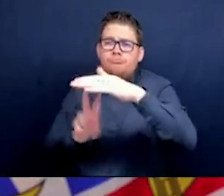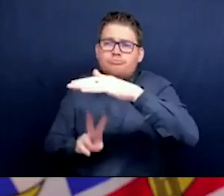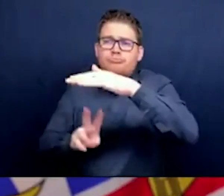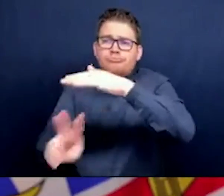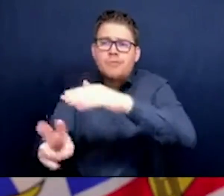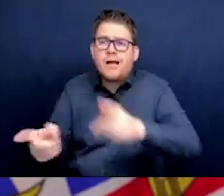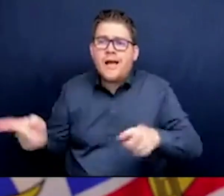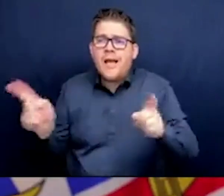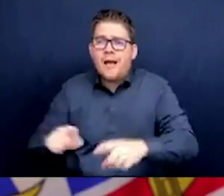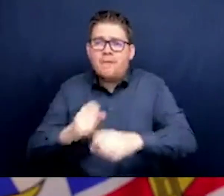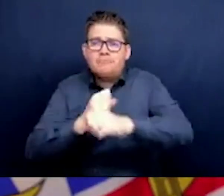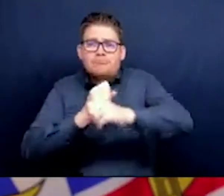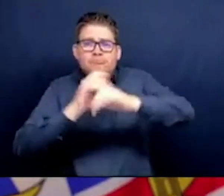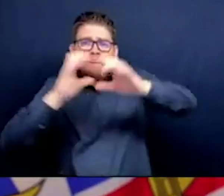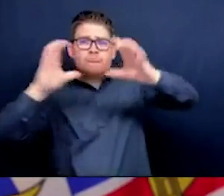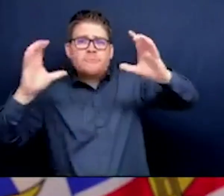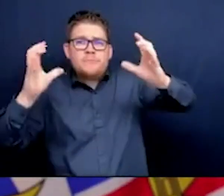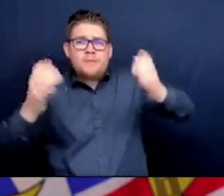our situation, our